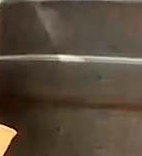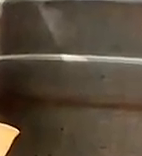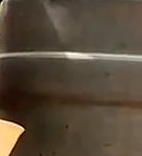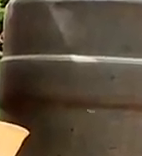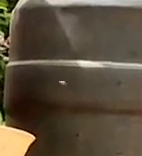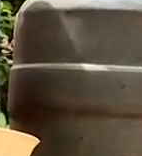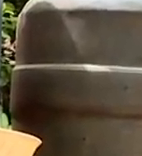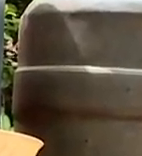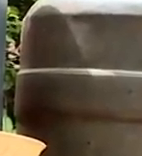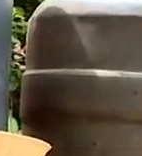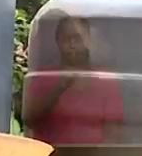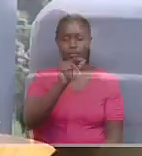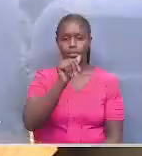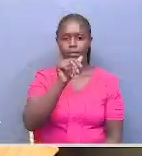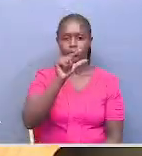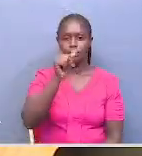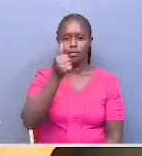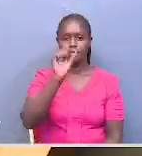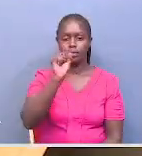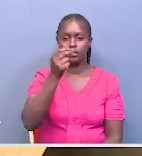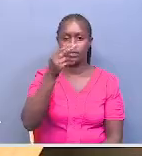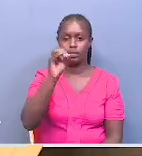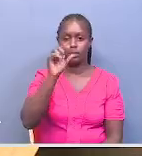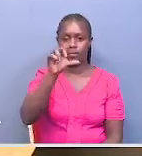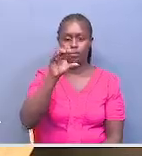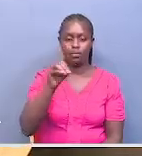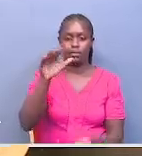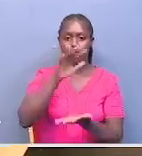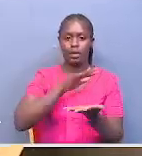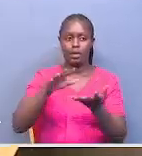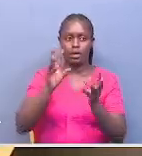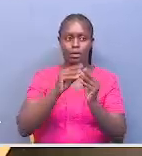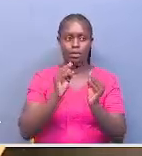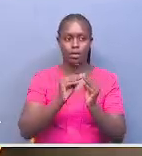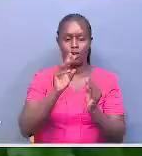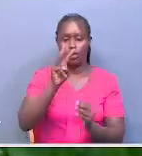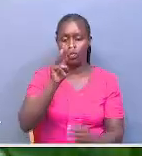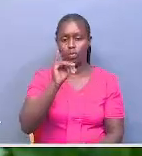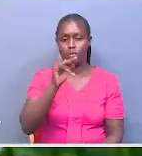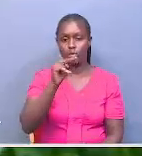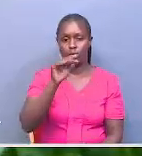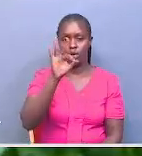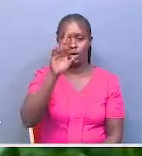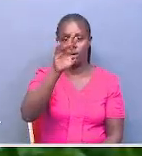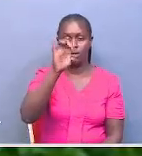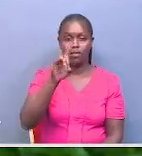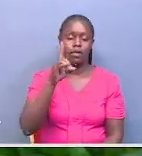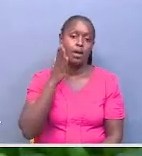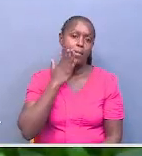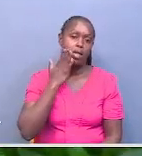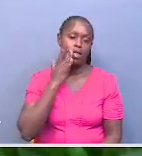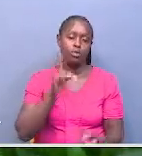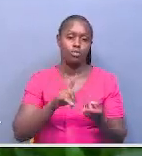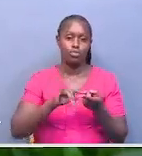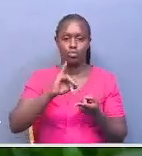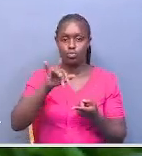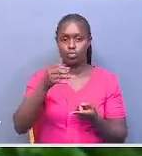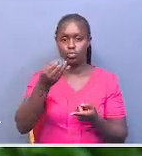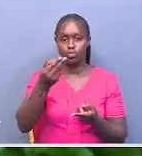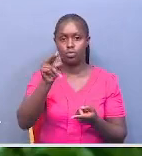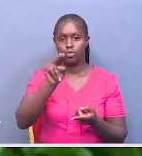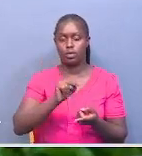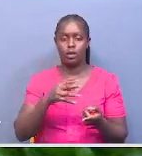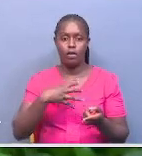In Gashongo area, Kirinyaga County, meet Winfred Wambui Njagi, mother to Joanne Wanjiku Wambui, a